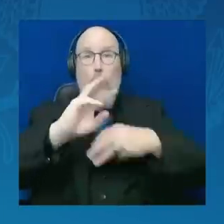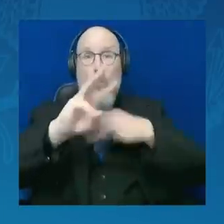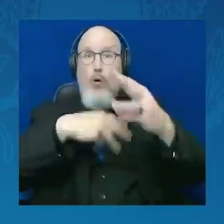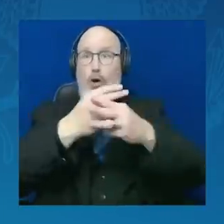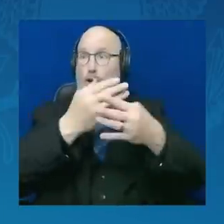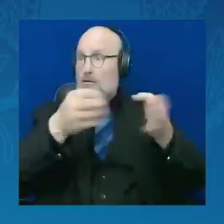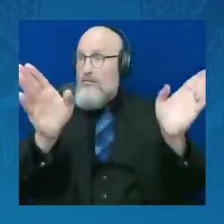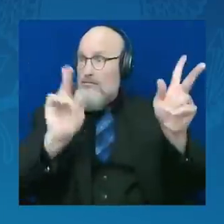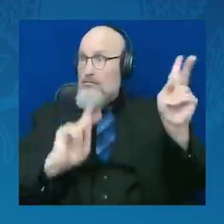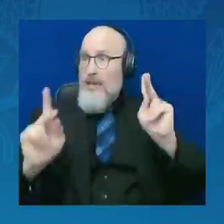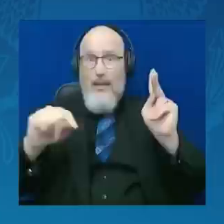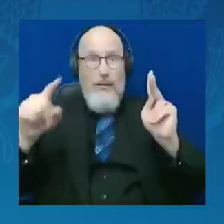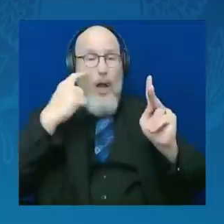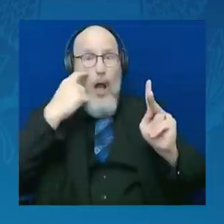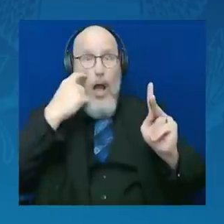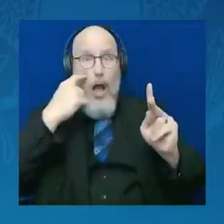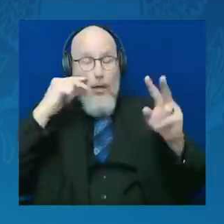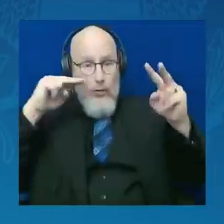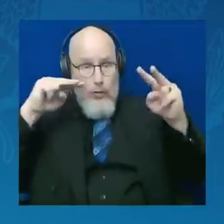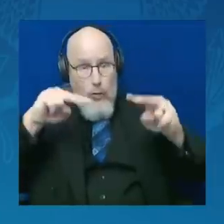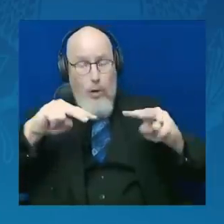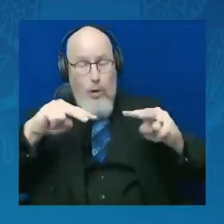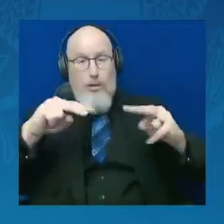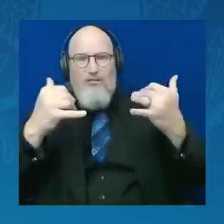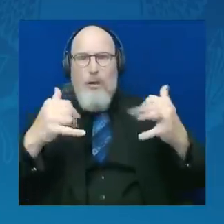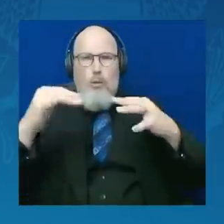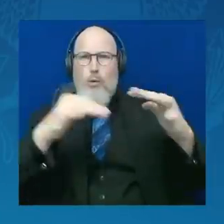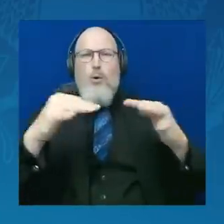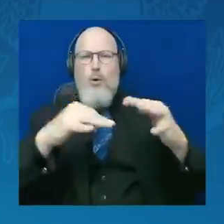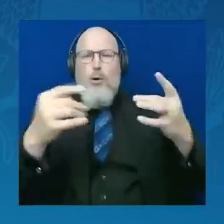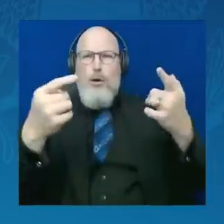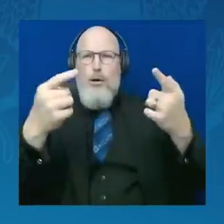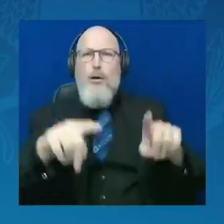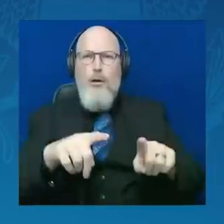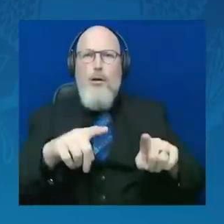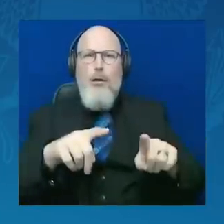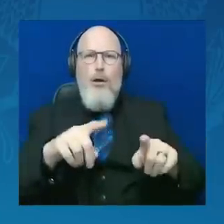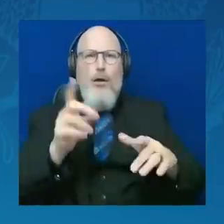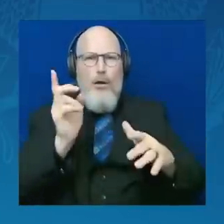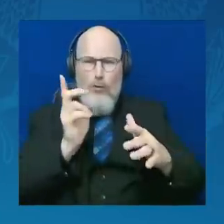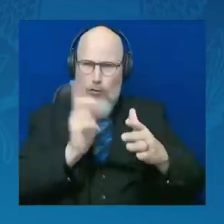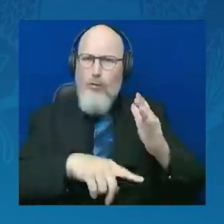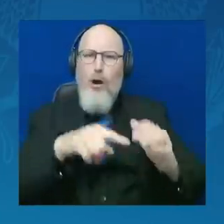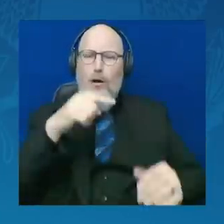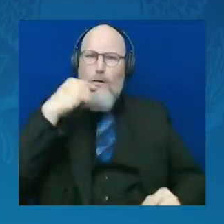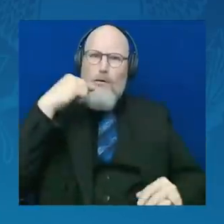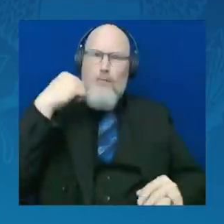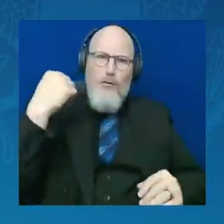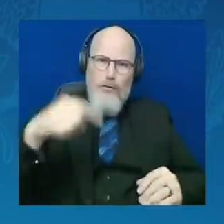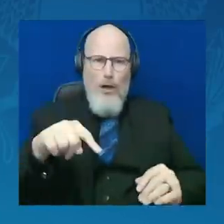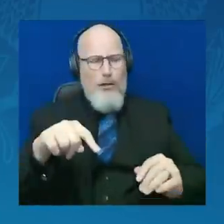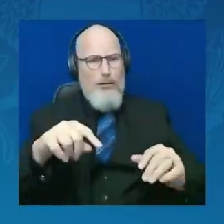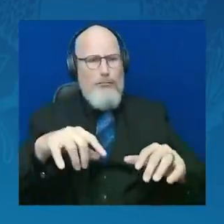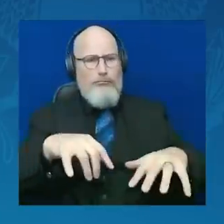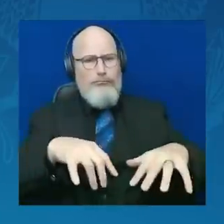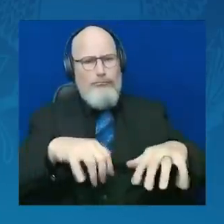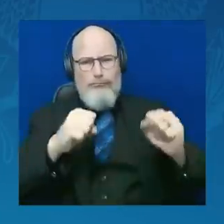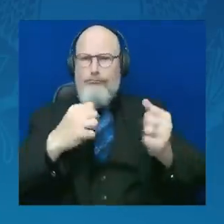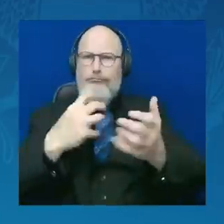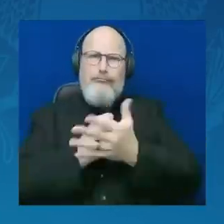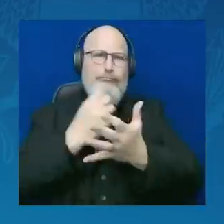this war and what Russia has done in terms of this aggression and these atrocities. I have no